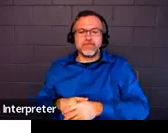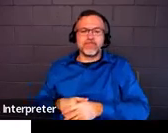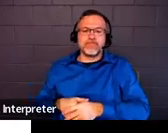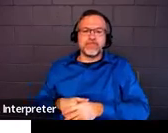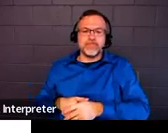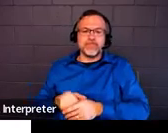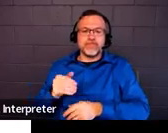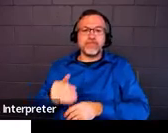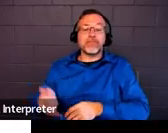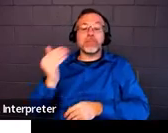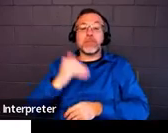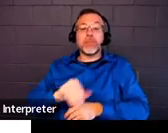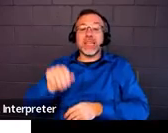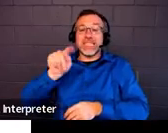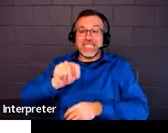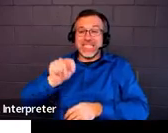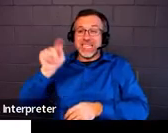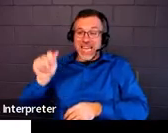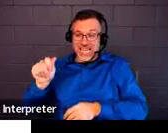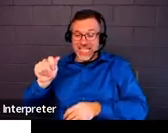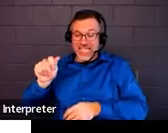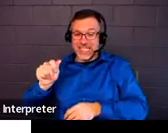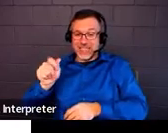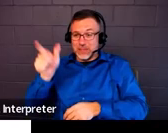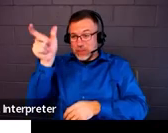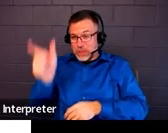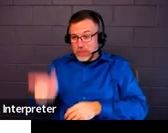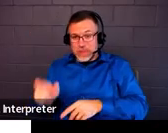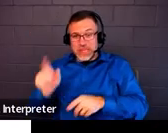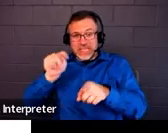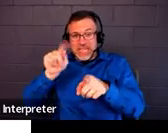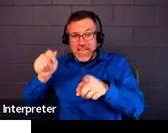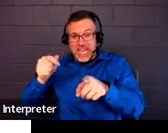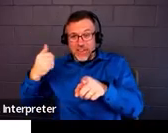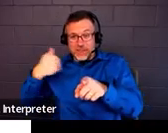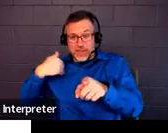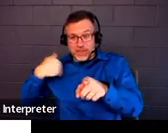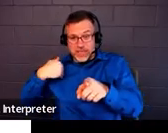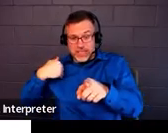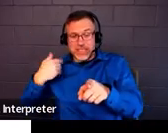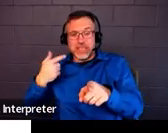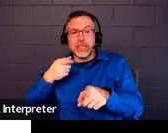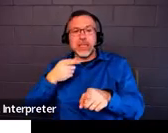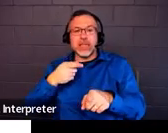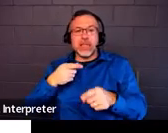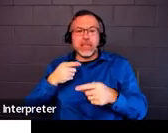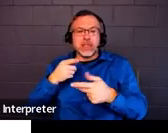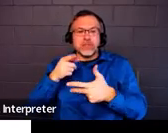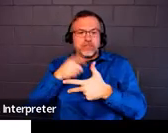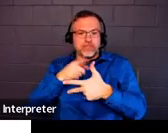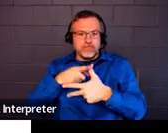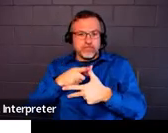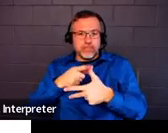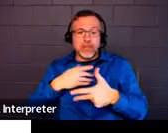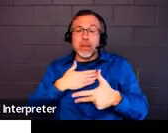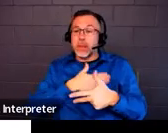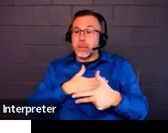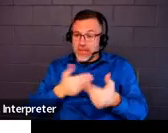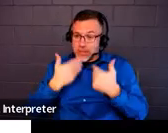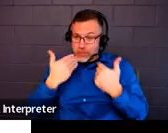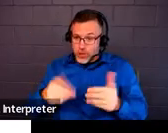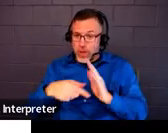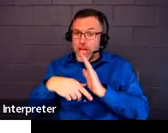administrator responsibilities. So these are the folks who actually administer the assessment with students. Please spend the time now reviewing the